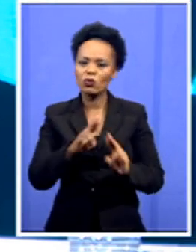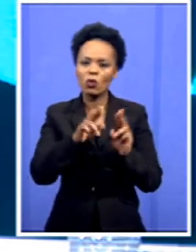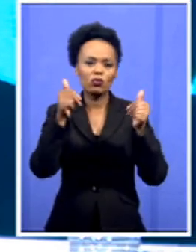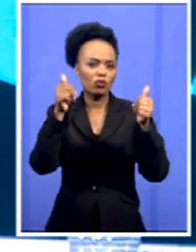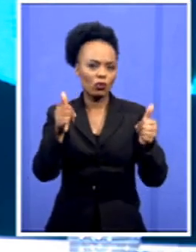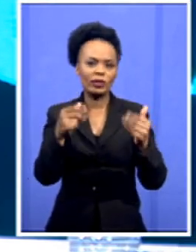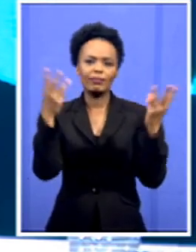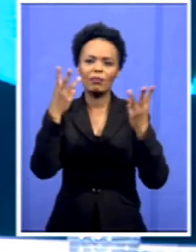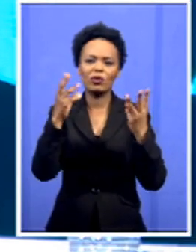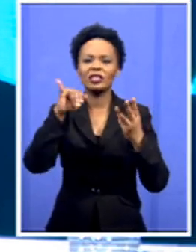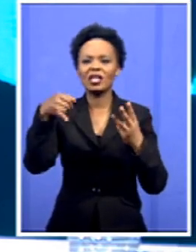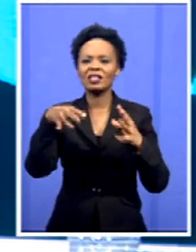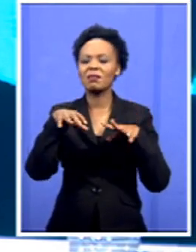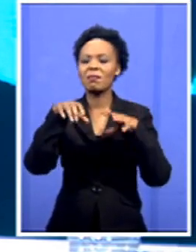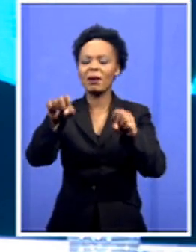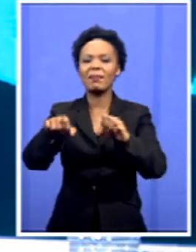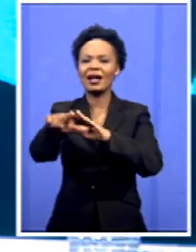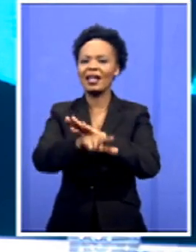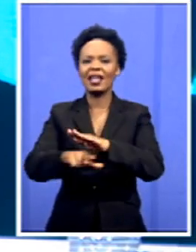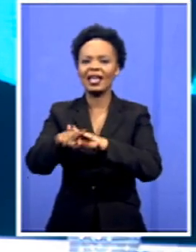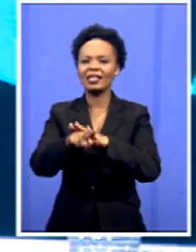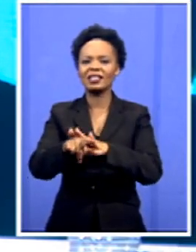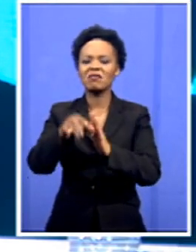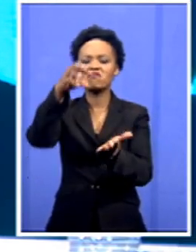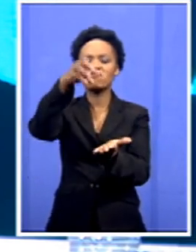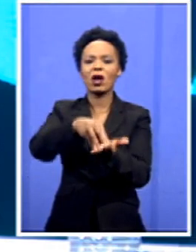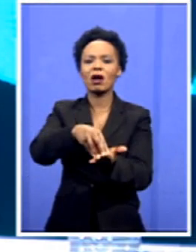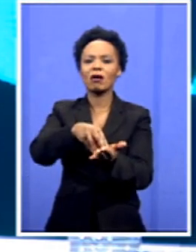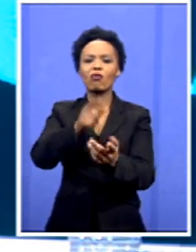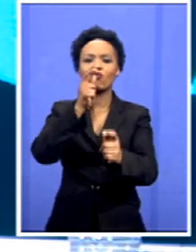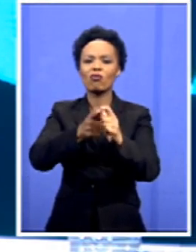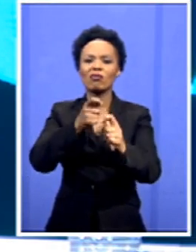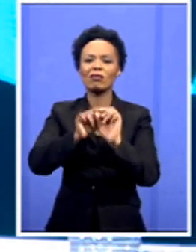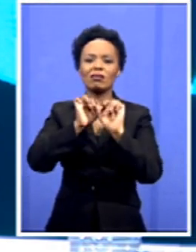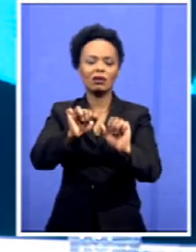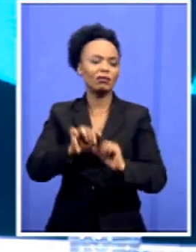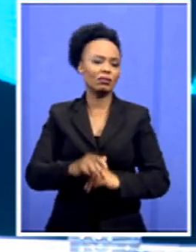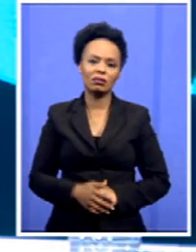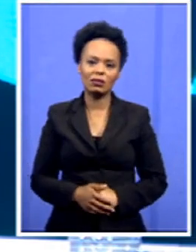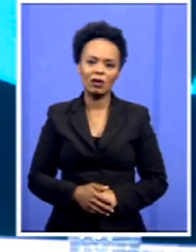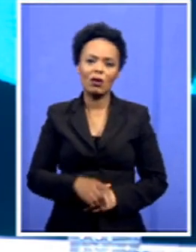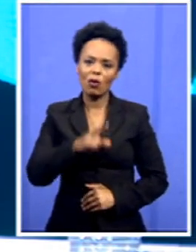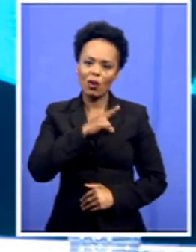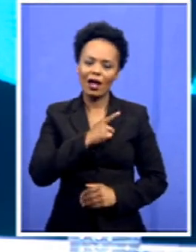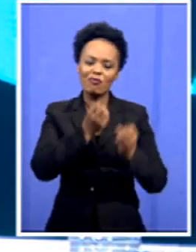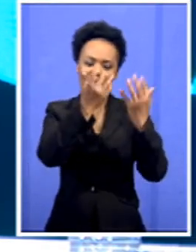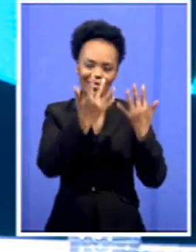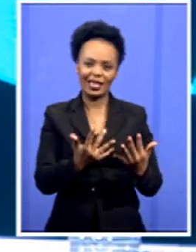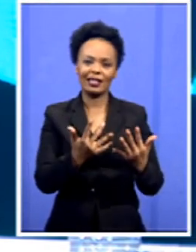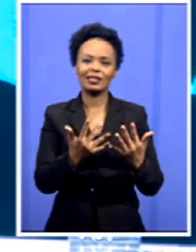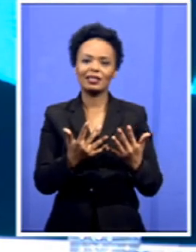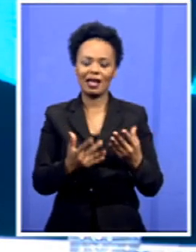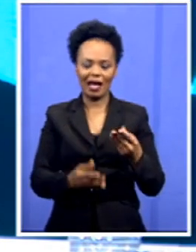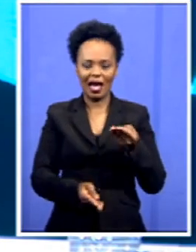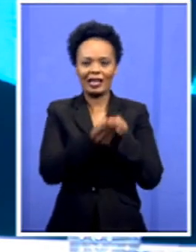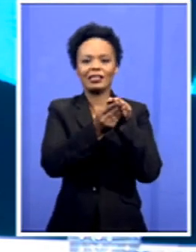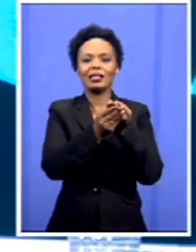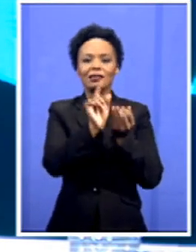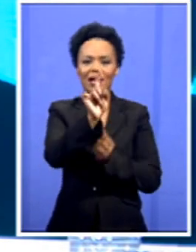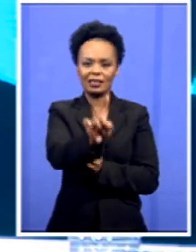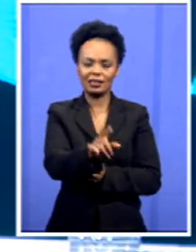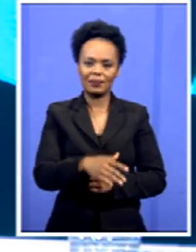for people to just occupy land when you have not actually planned, because there must be a budget also attached to that. So I think